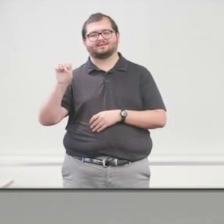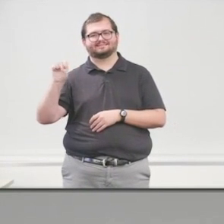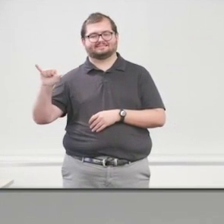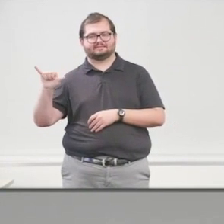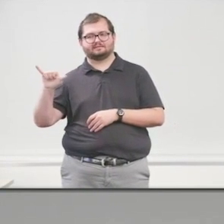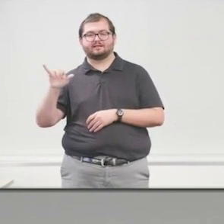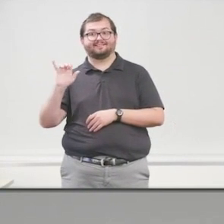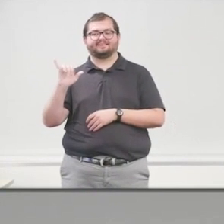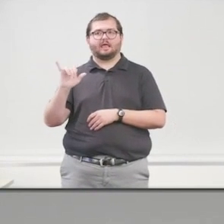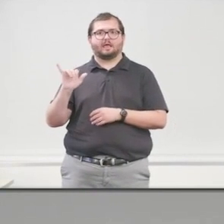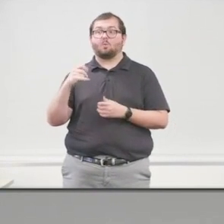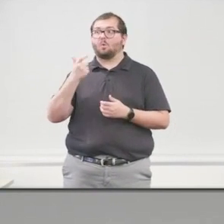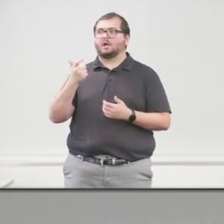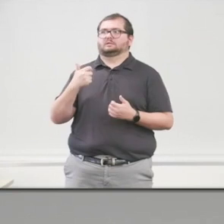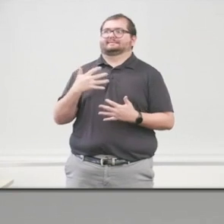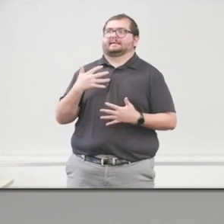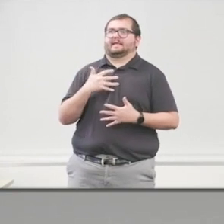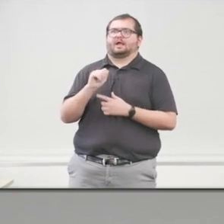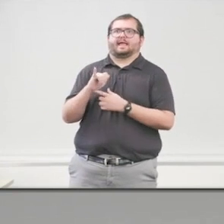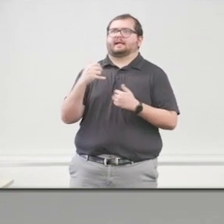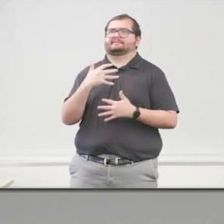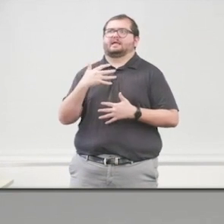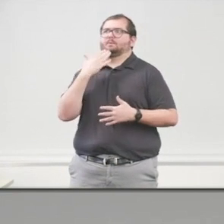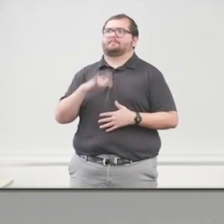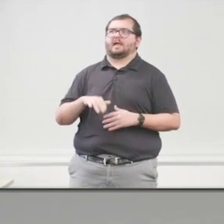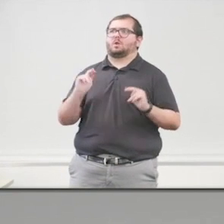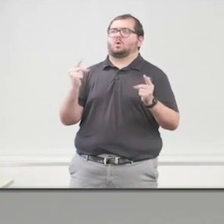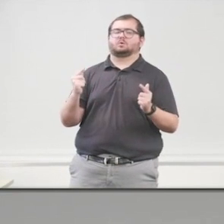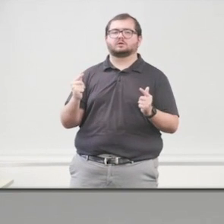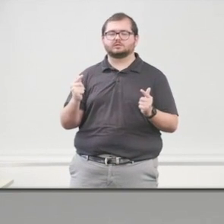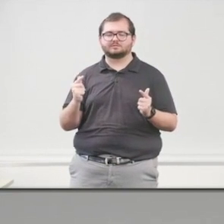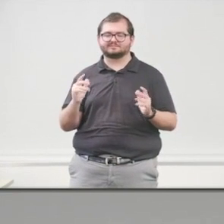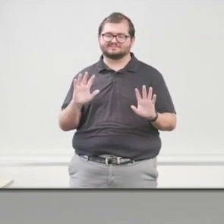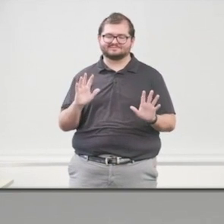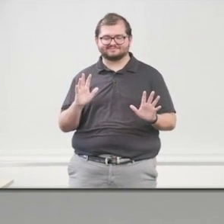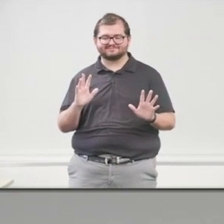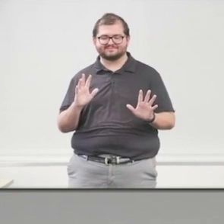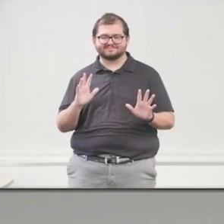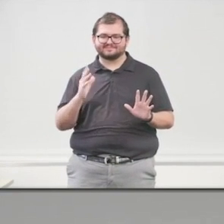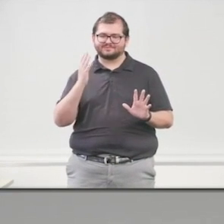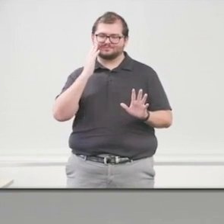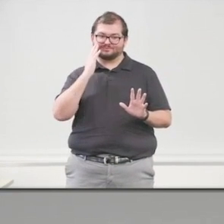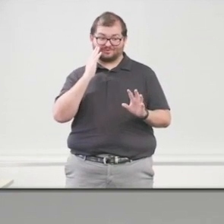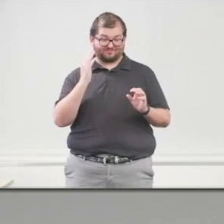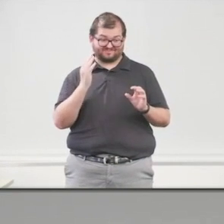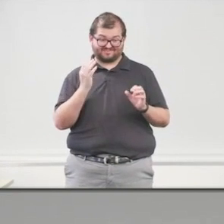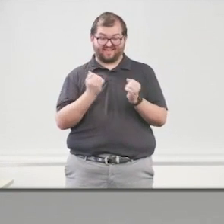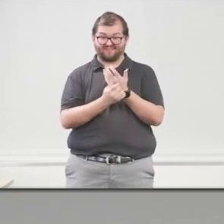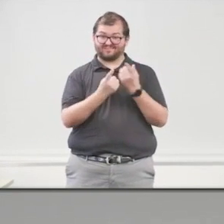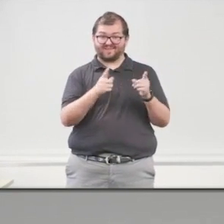positives. So, with all the things that we're talking about, there have been